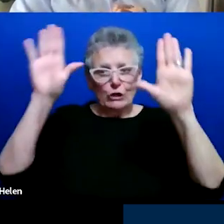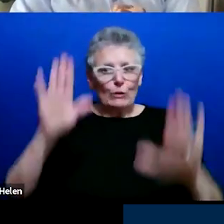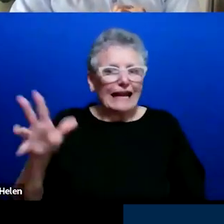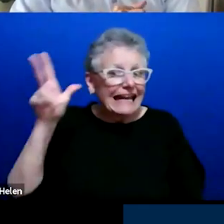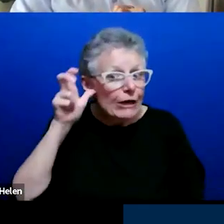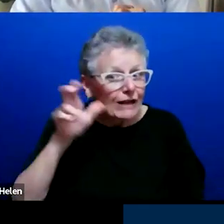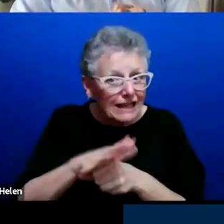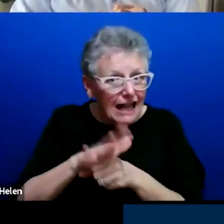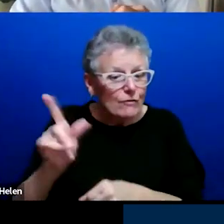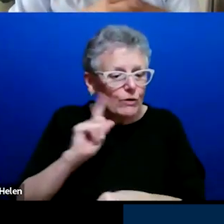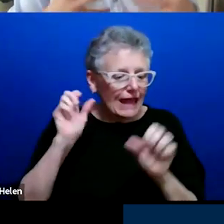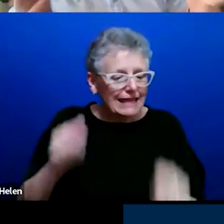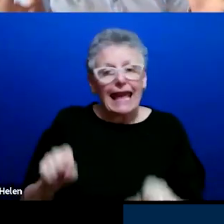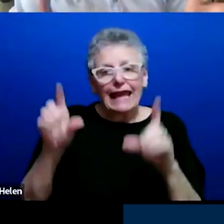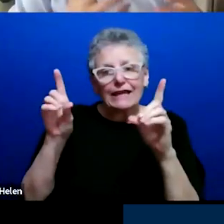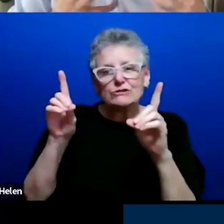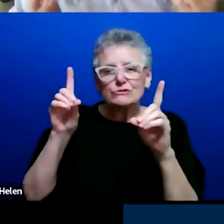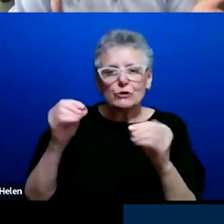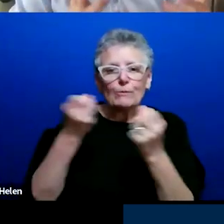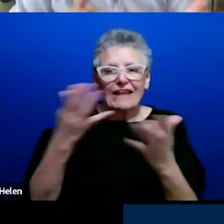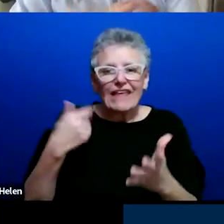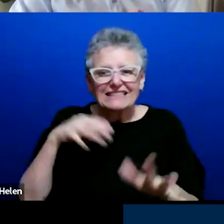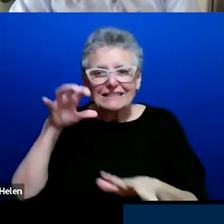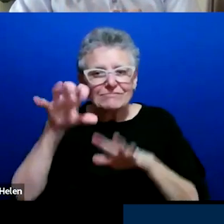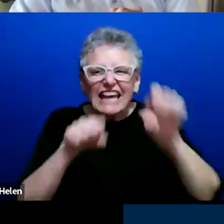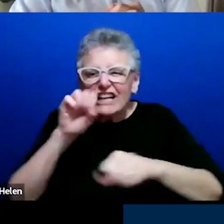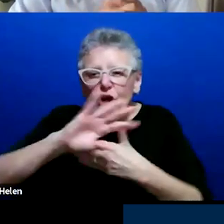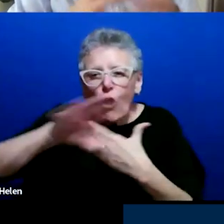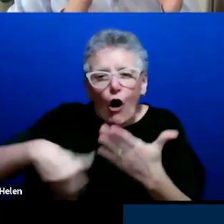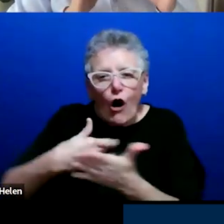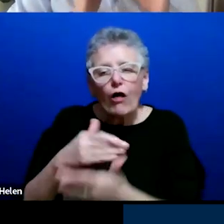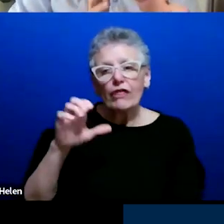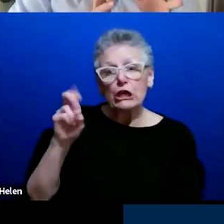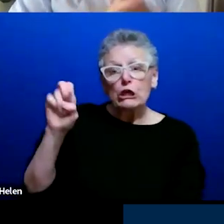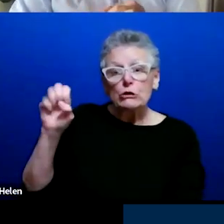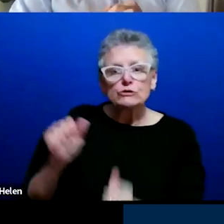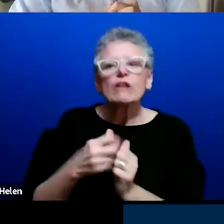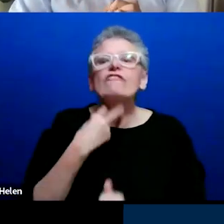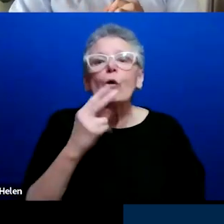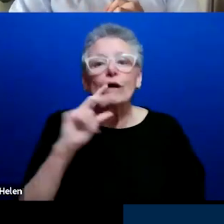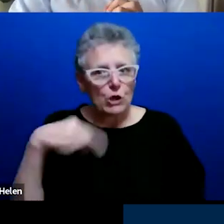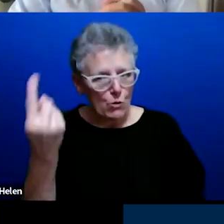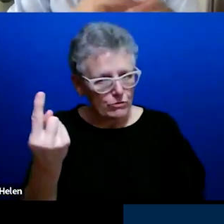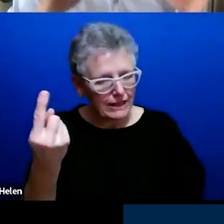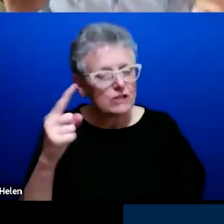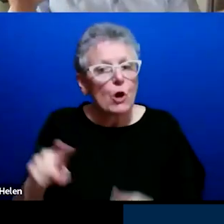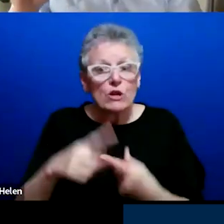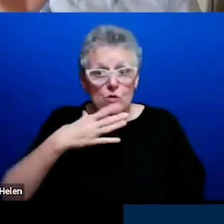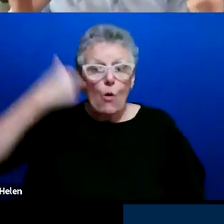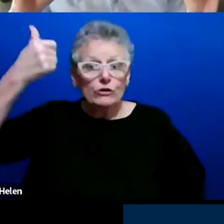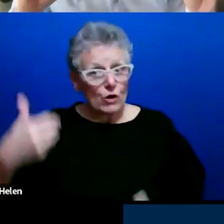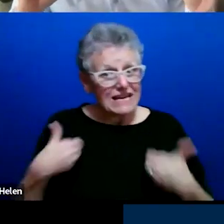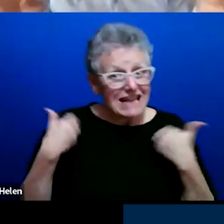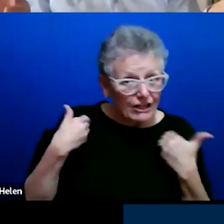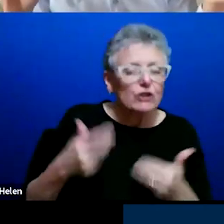enough where they can pull this off and get all these indexical cues and other cues just through the voice alone. So when you are older or